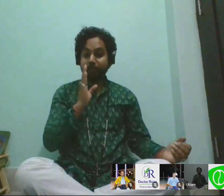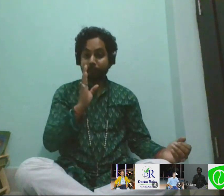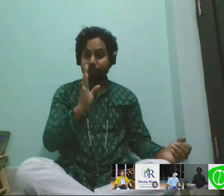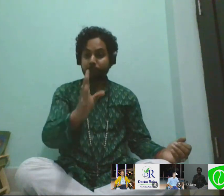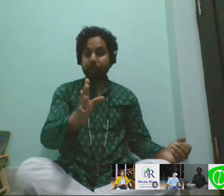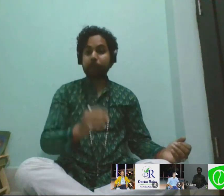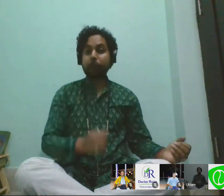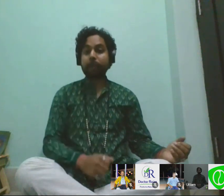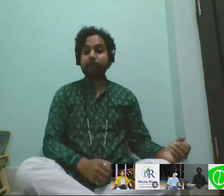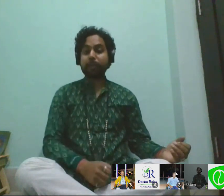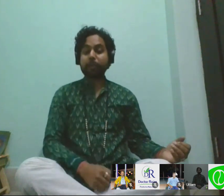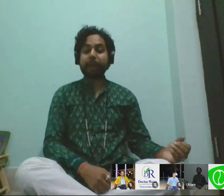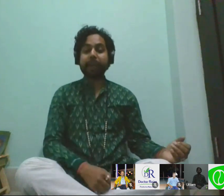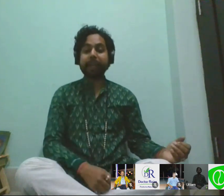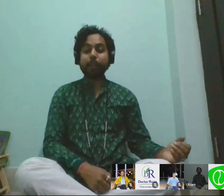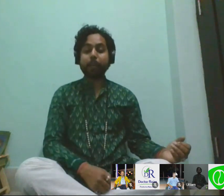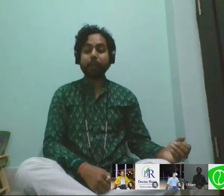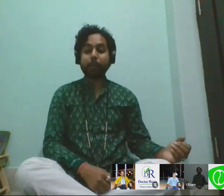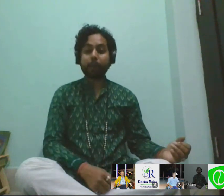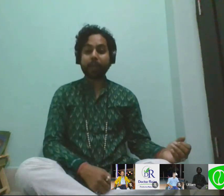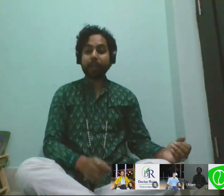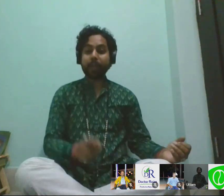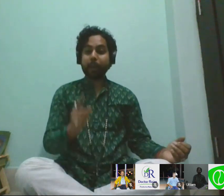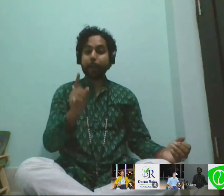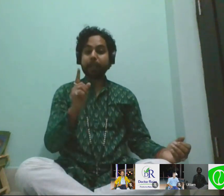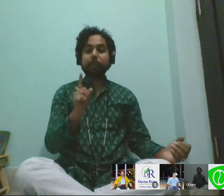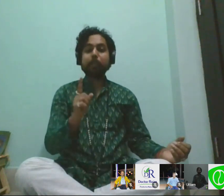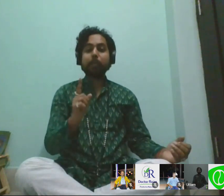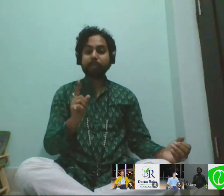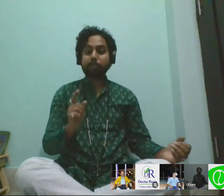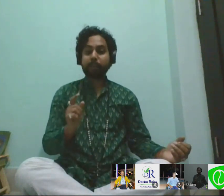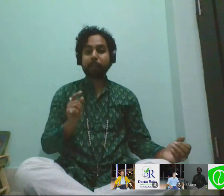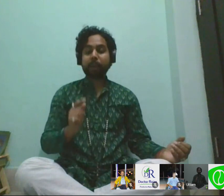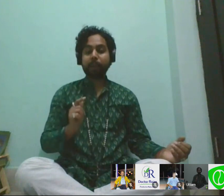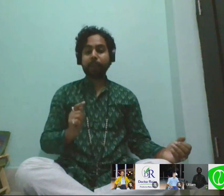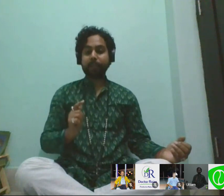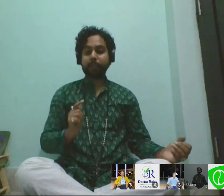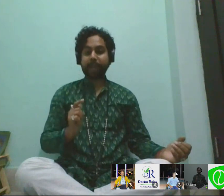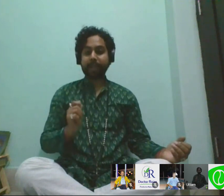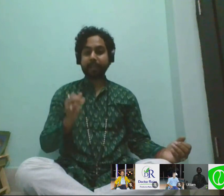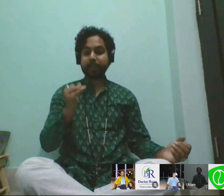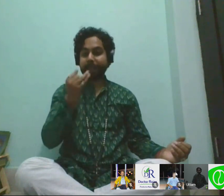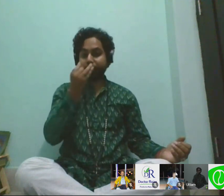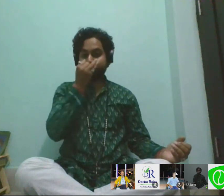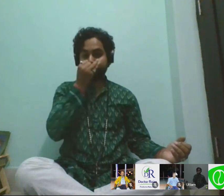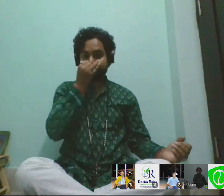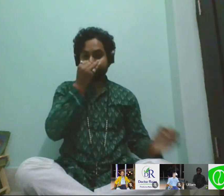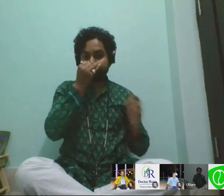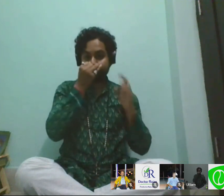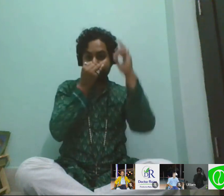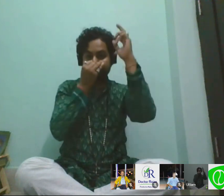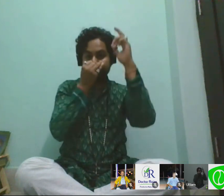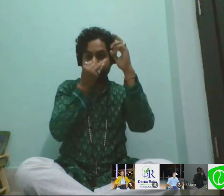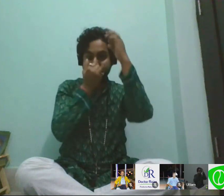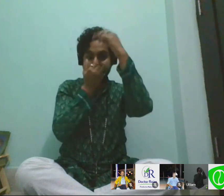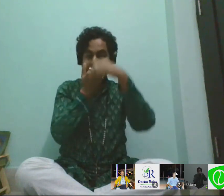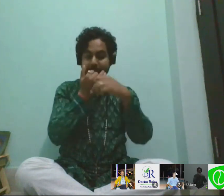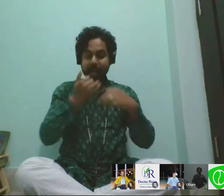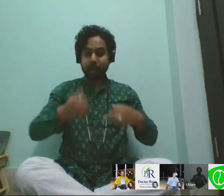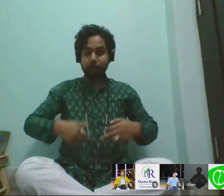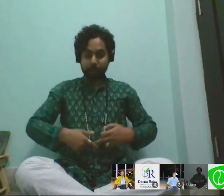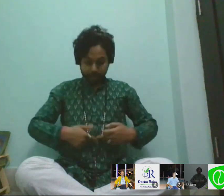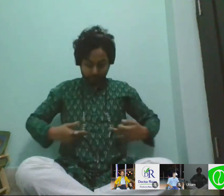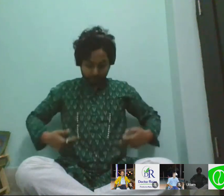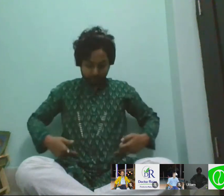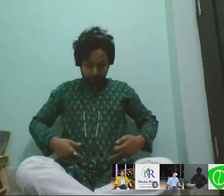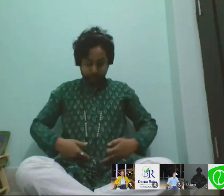and focus your mind in one point. But the most important part of this practice, while you're breathing in and